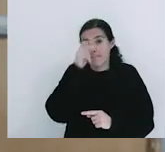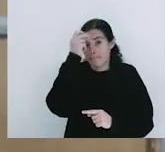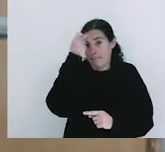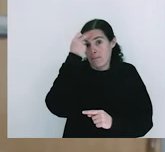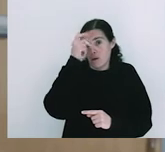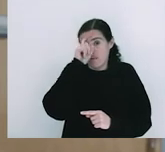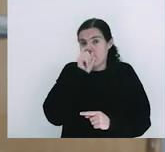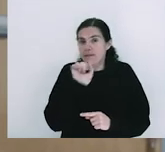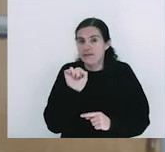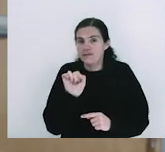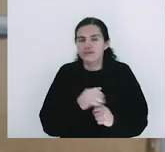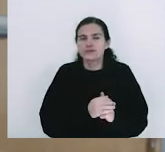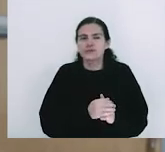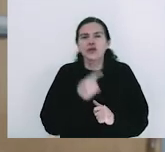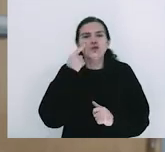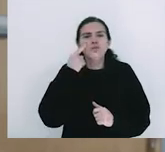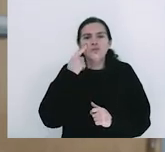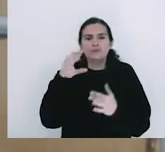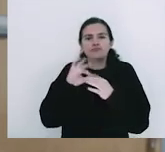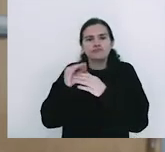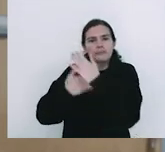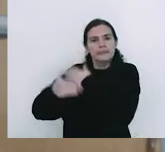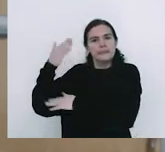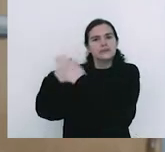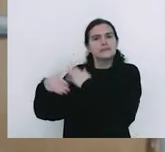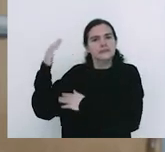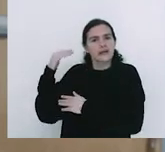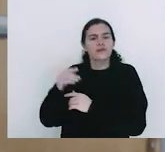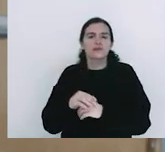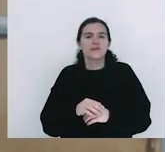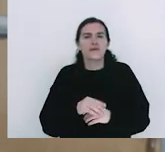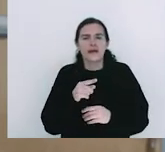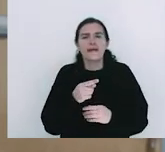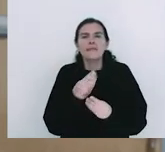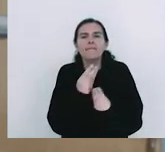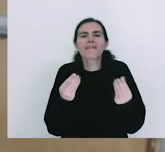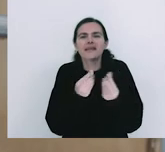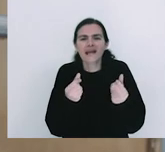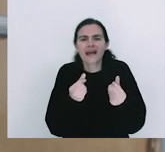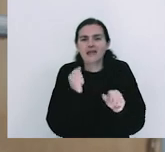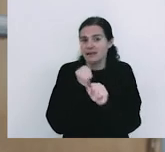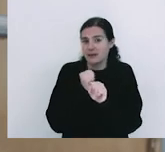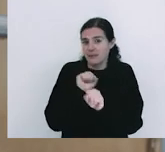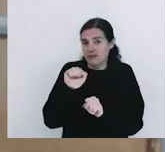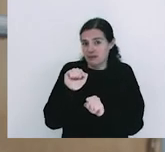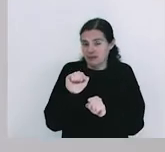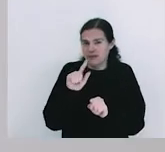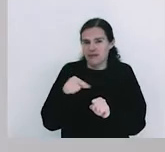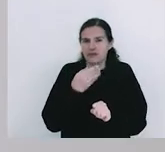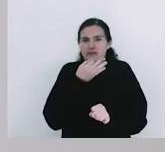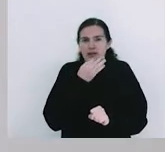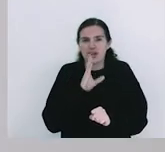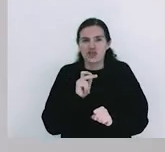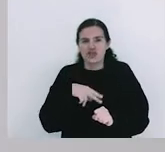memories, her experience of the past, are the matter of her work. We were talking about Janus,